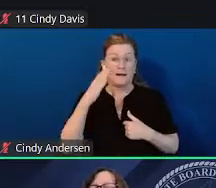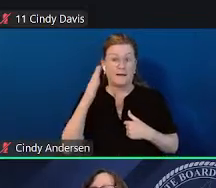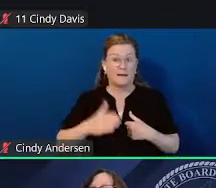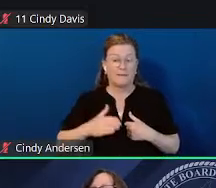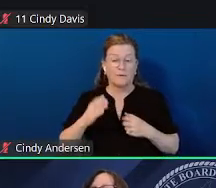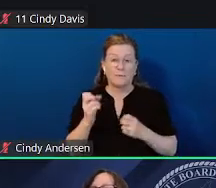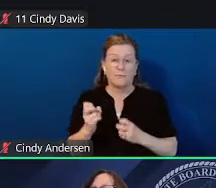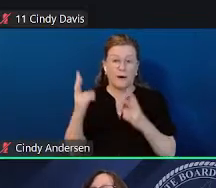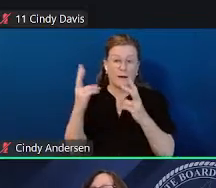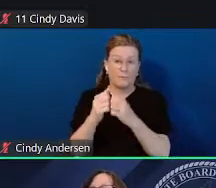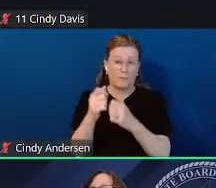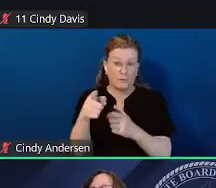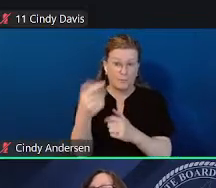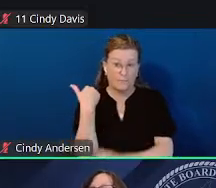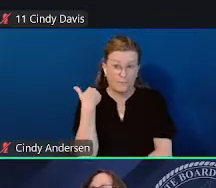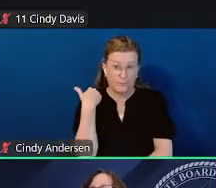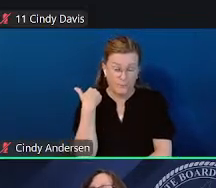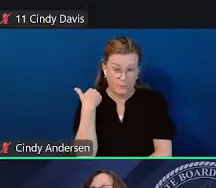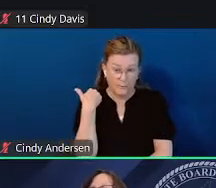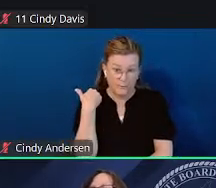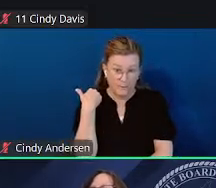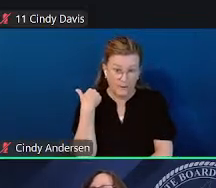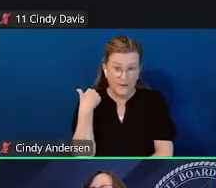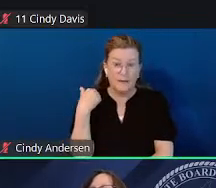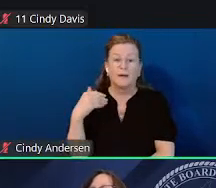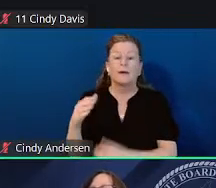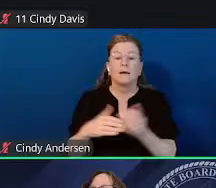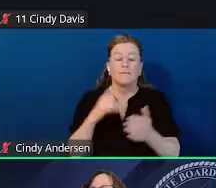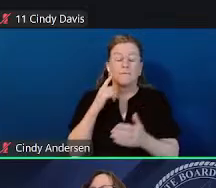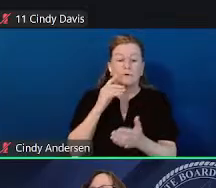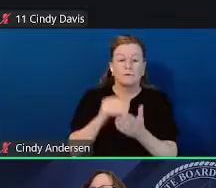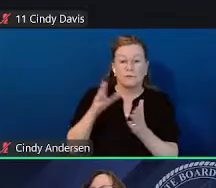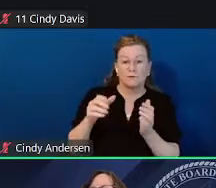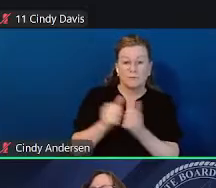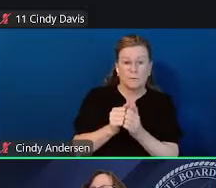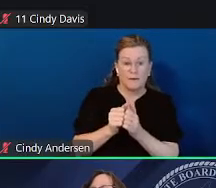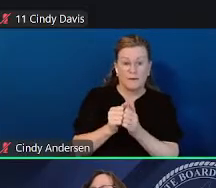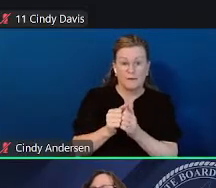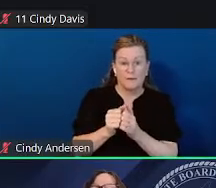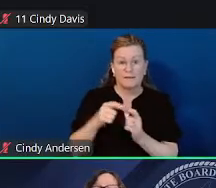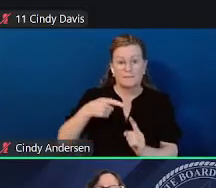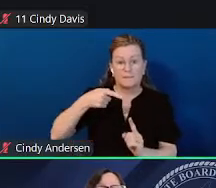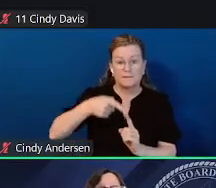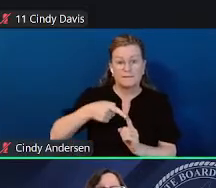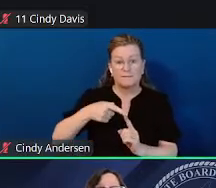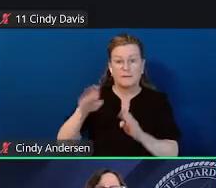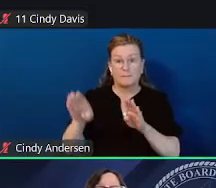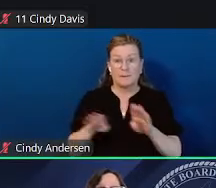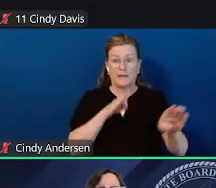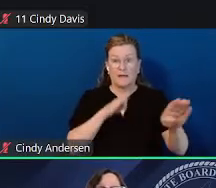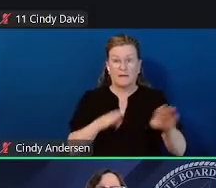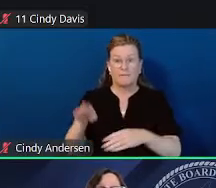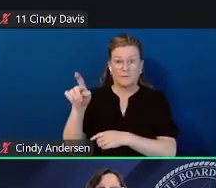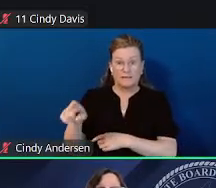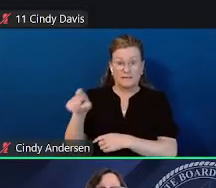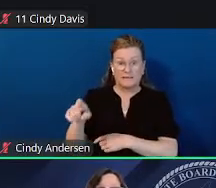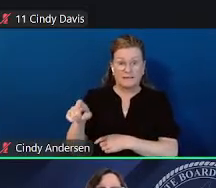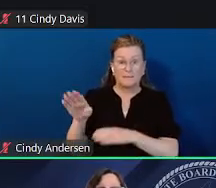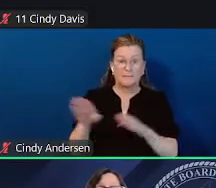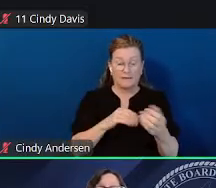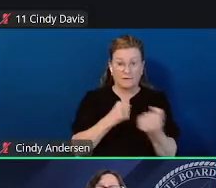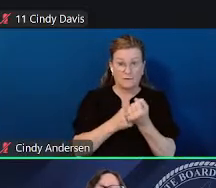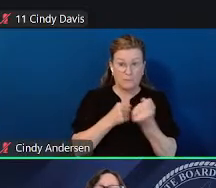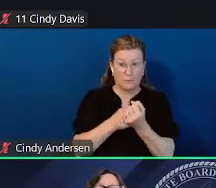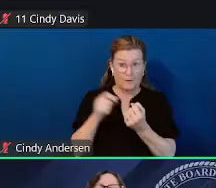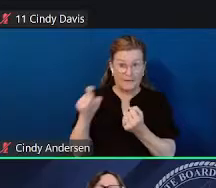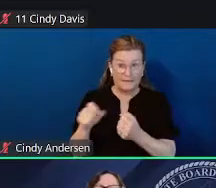you previously, was that even for students that have specific behavioral needs and behavior support